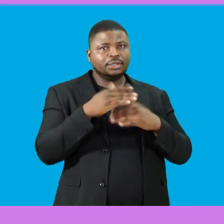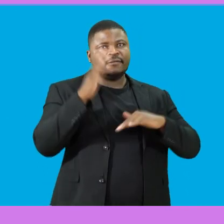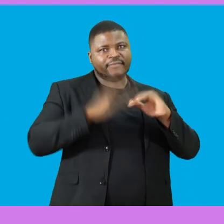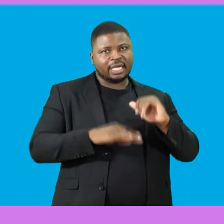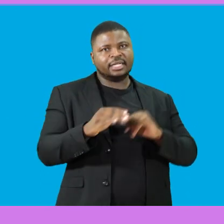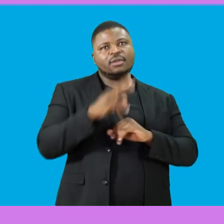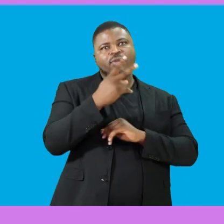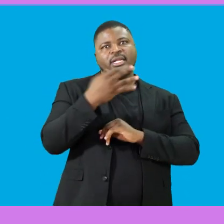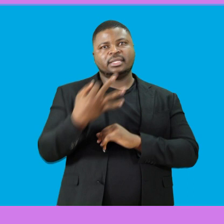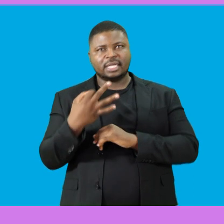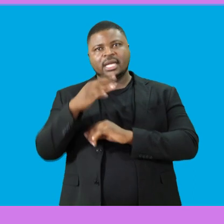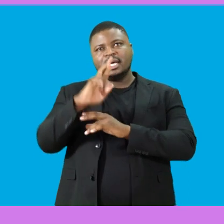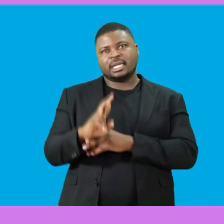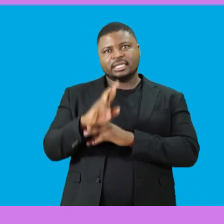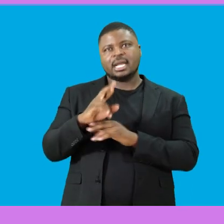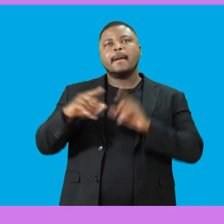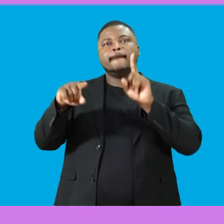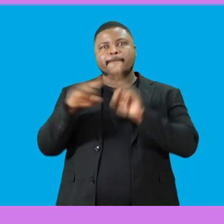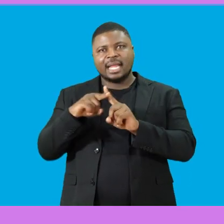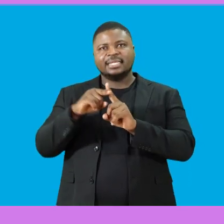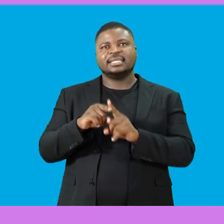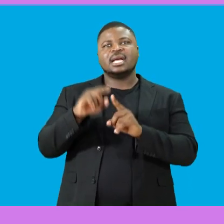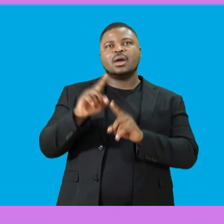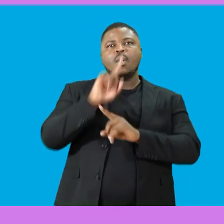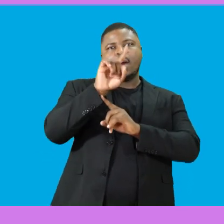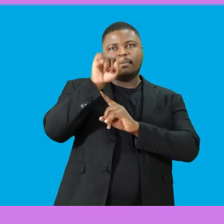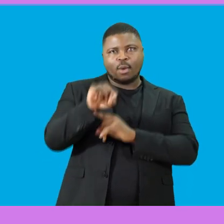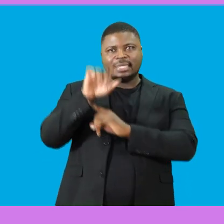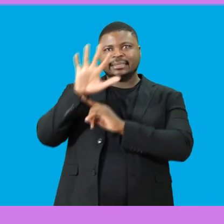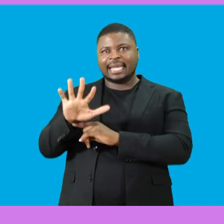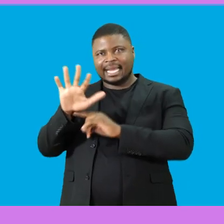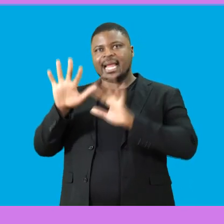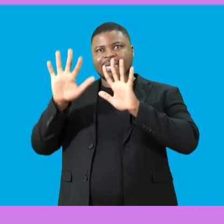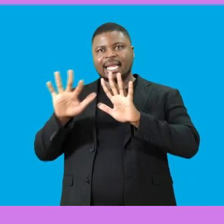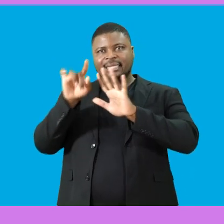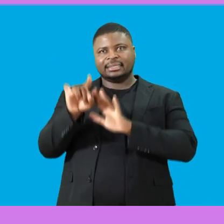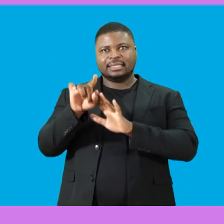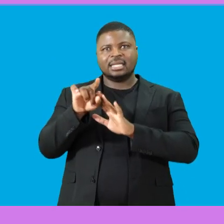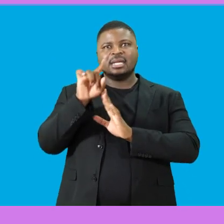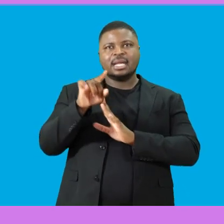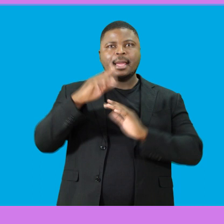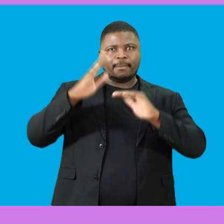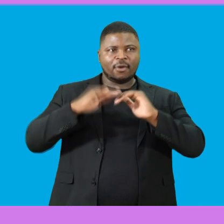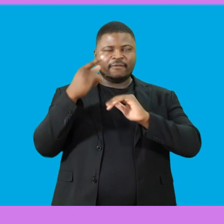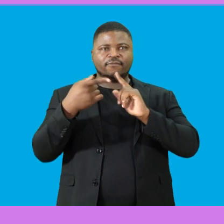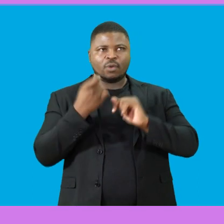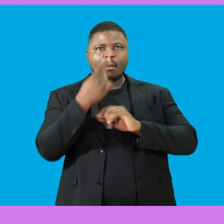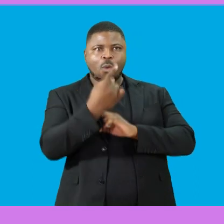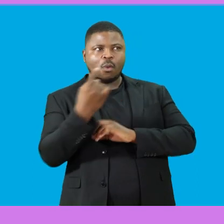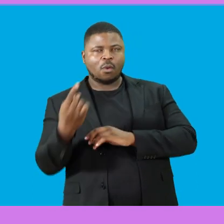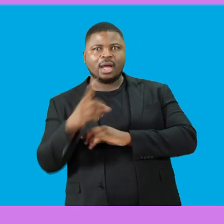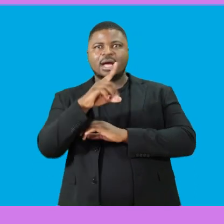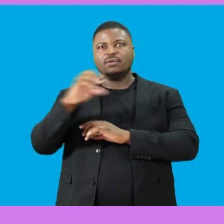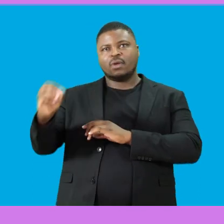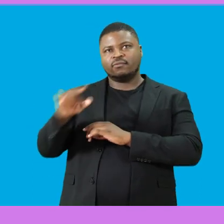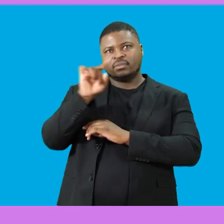Rand 10 cent per 100 Rand withdrawn. You can withdraw at a bank ATM. It also has its own charges. You can